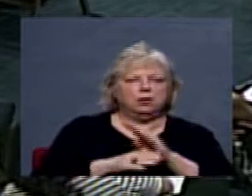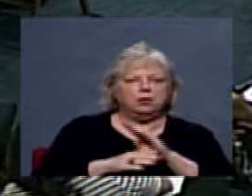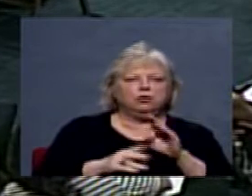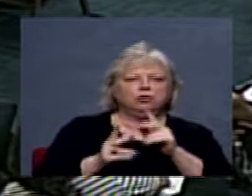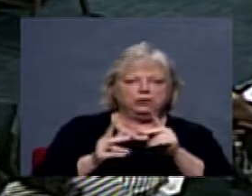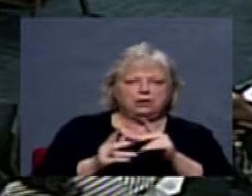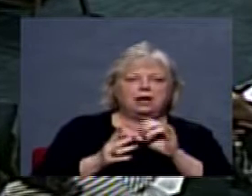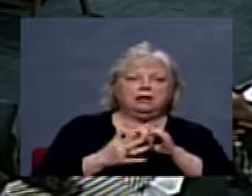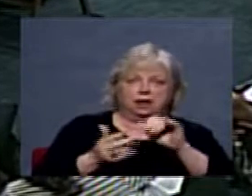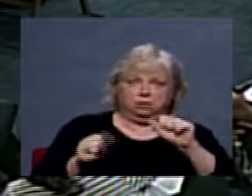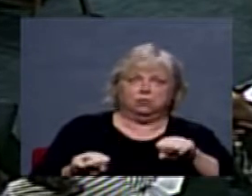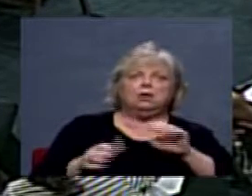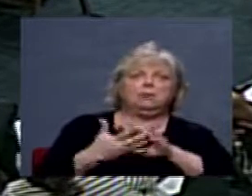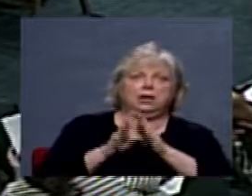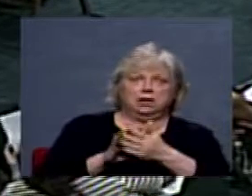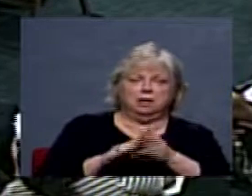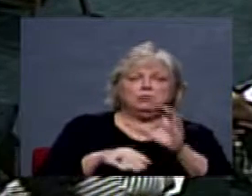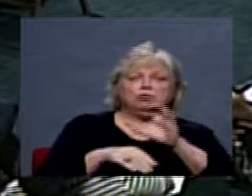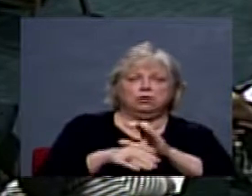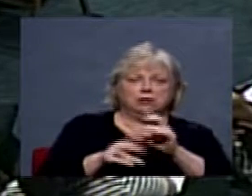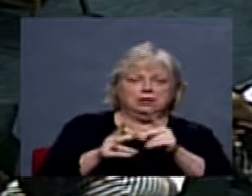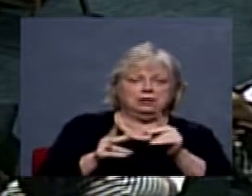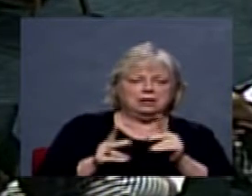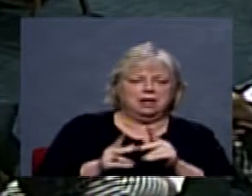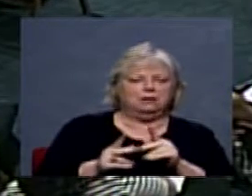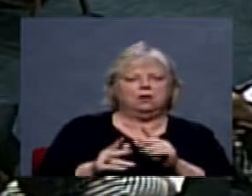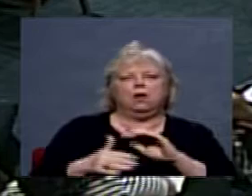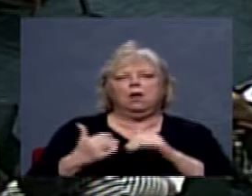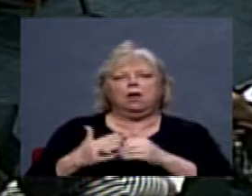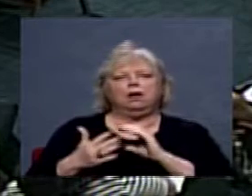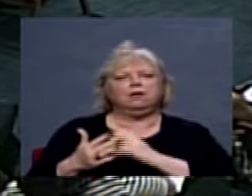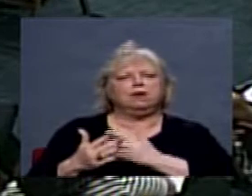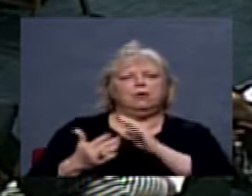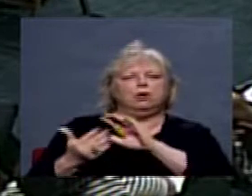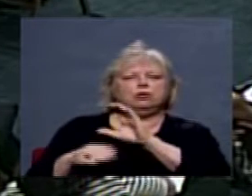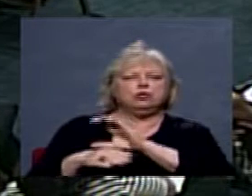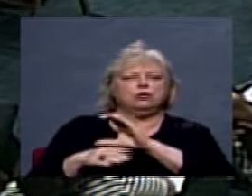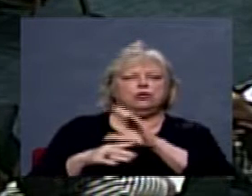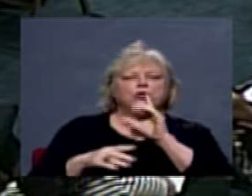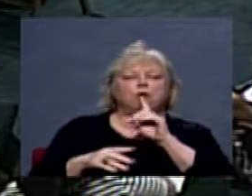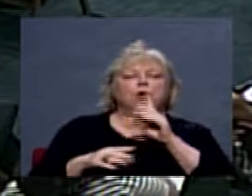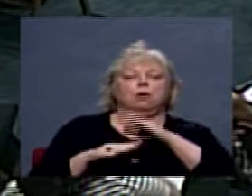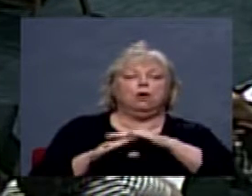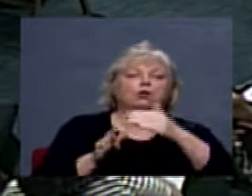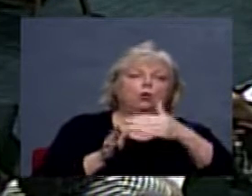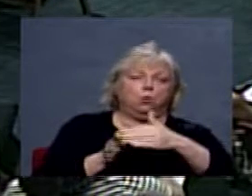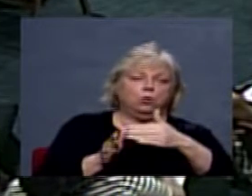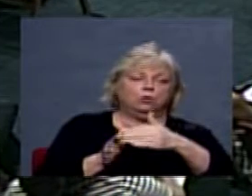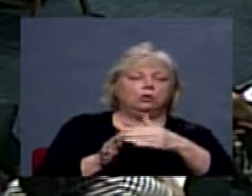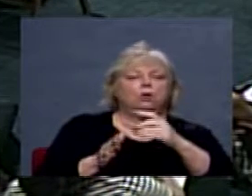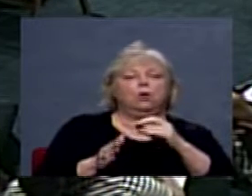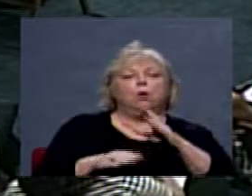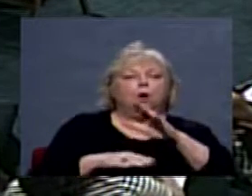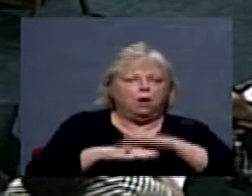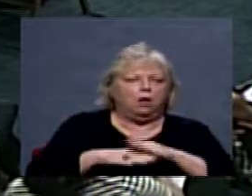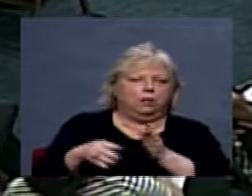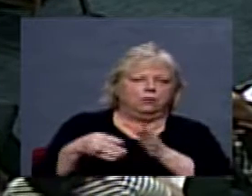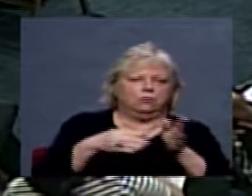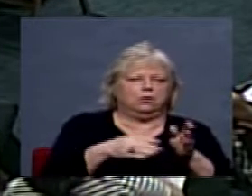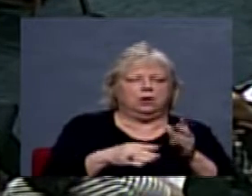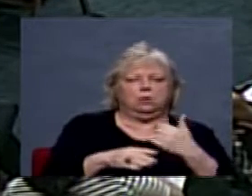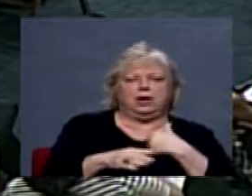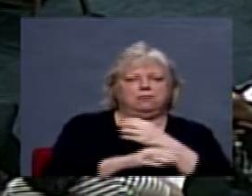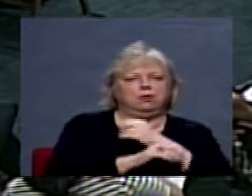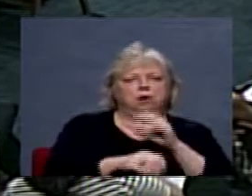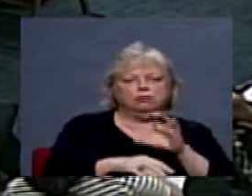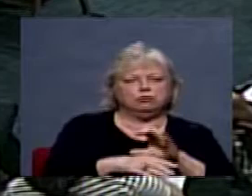be church sites, not out in the middle. All of our churches in our communities are on corners of streets or out on the streets. We don't have